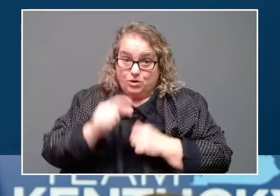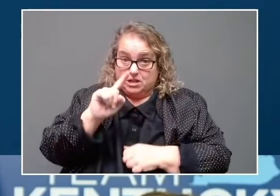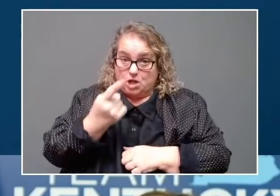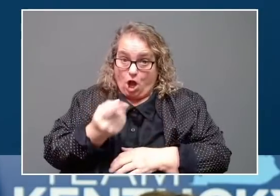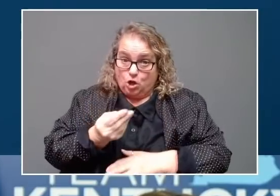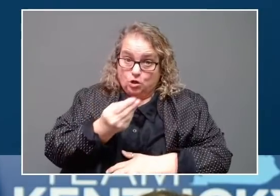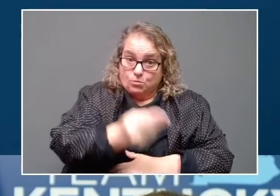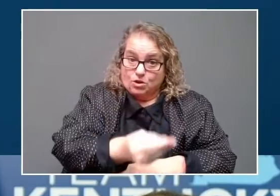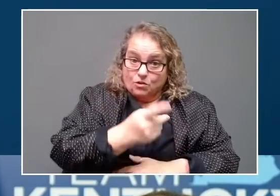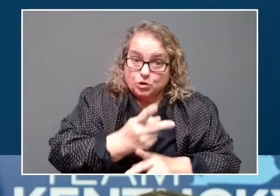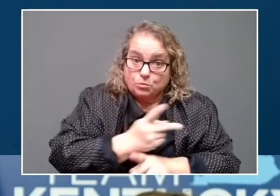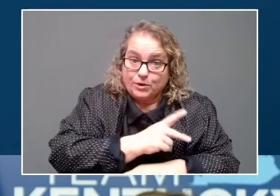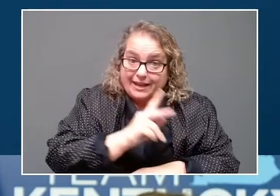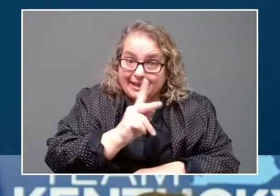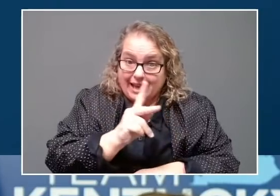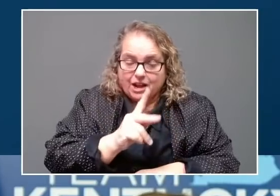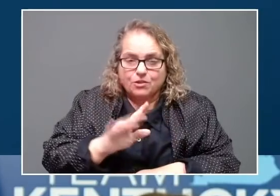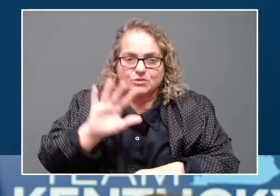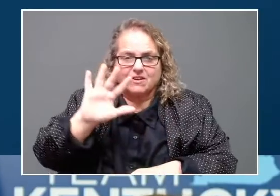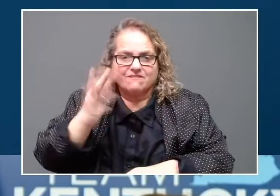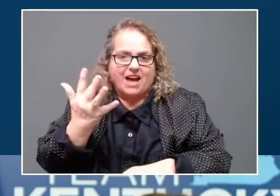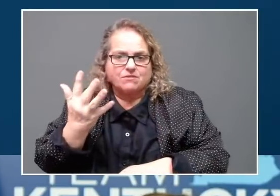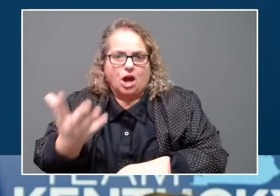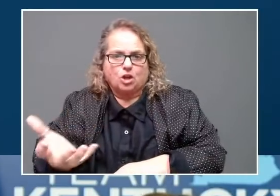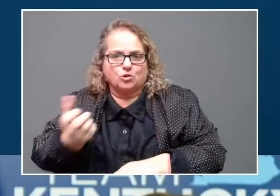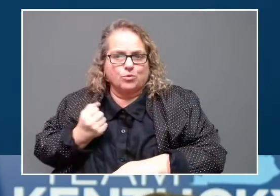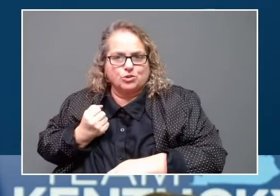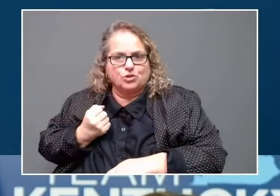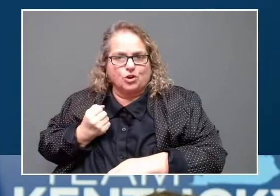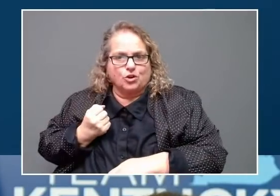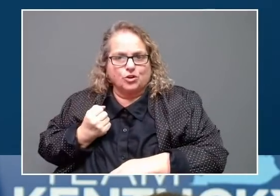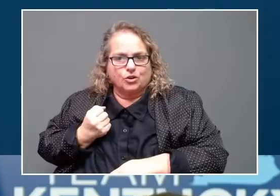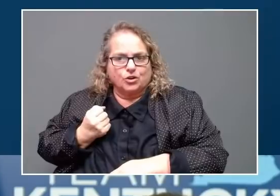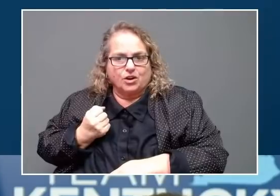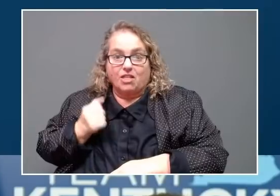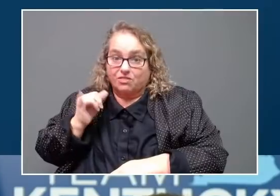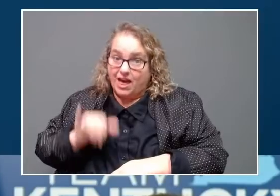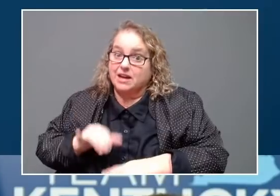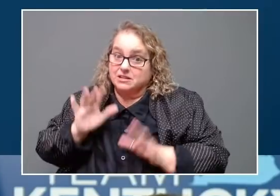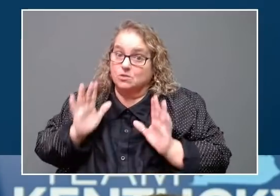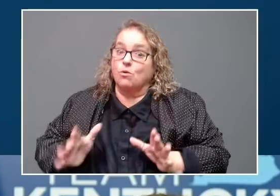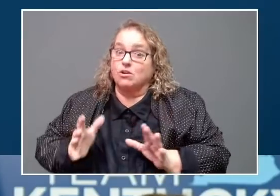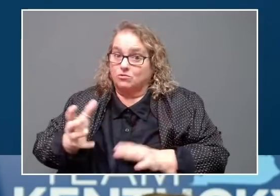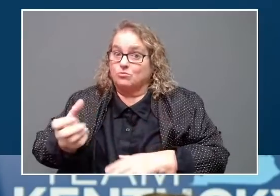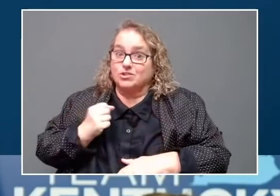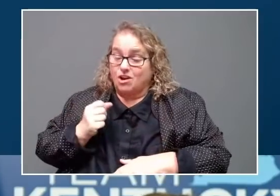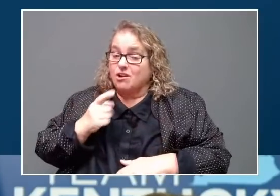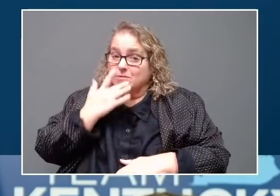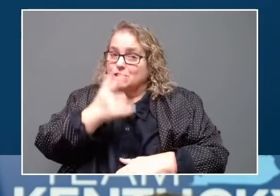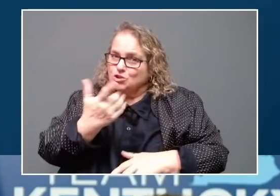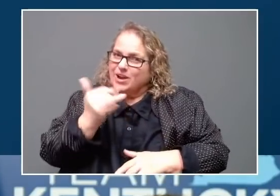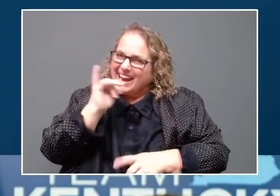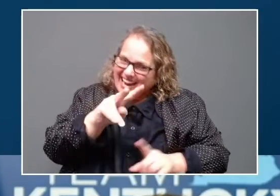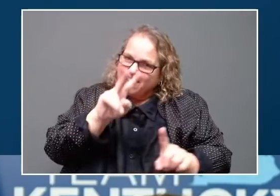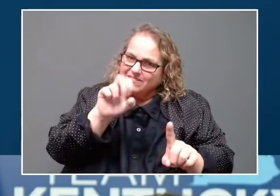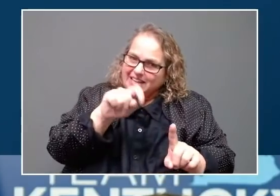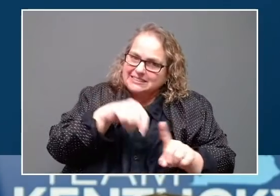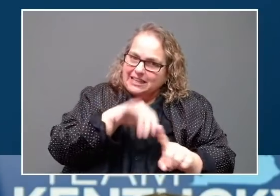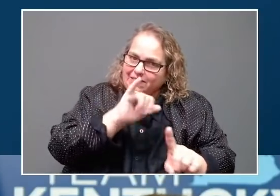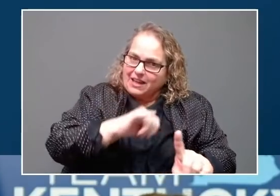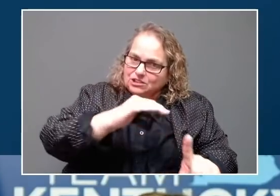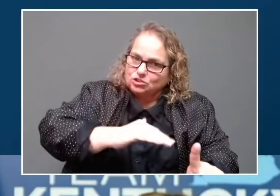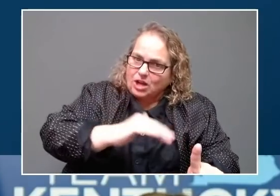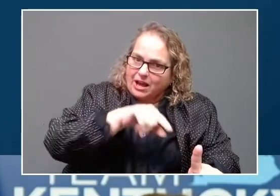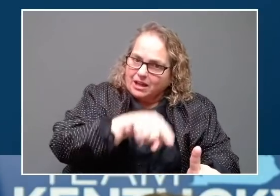a $5 return, and that is one heck of a return on investment. Number 3, pre-K will